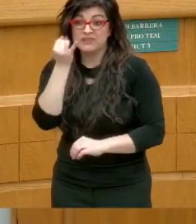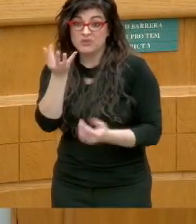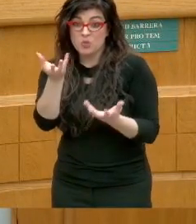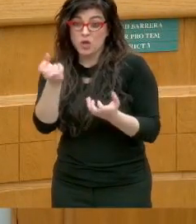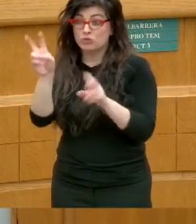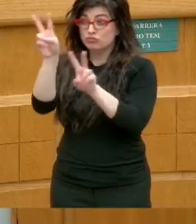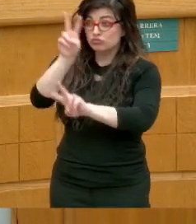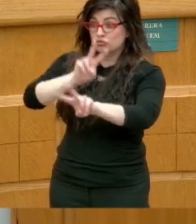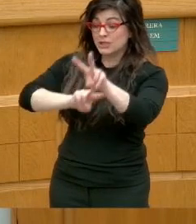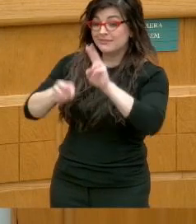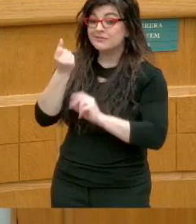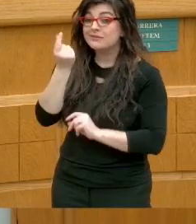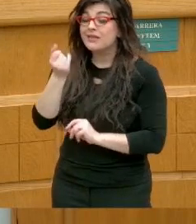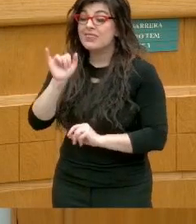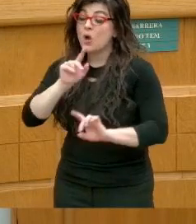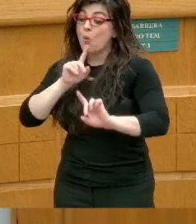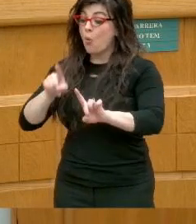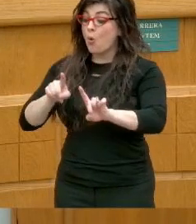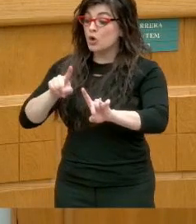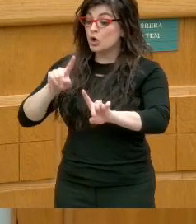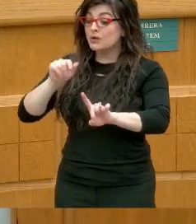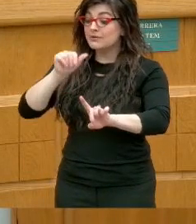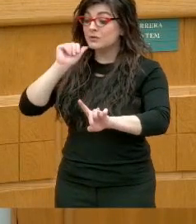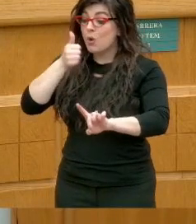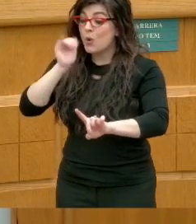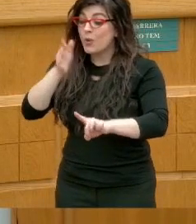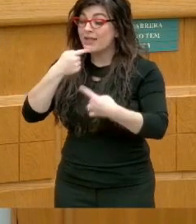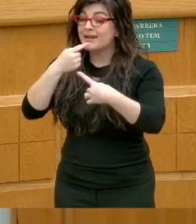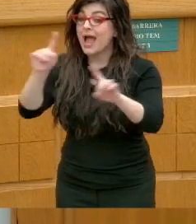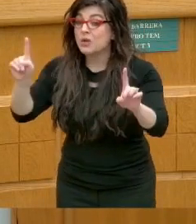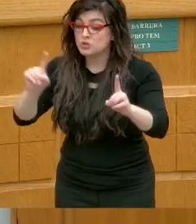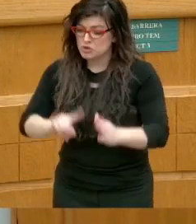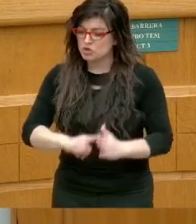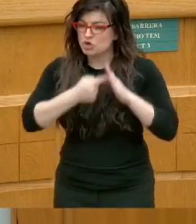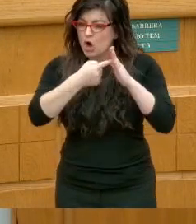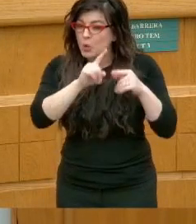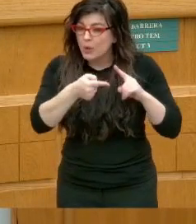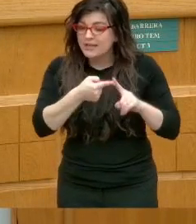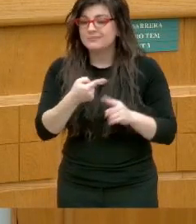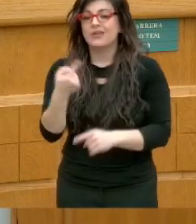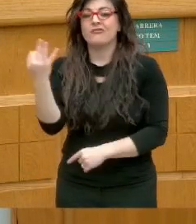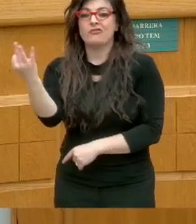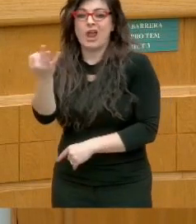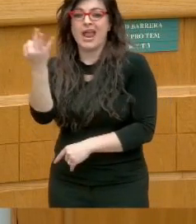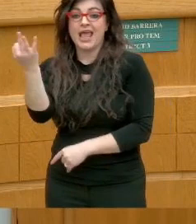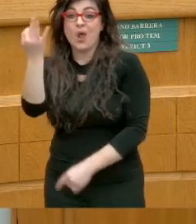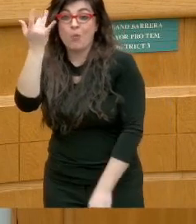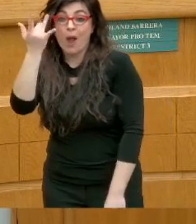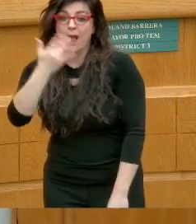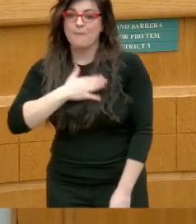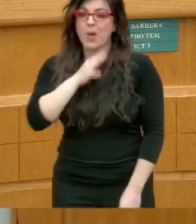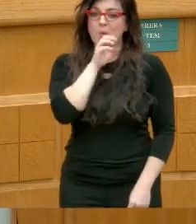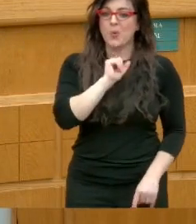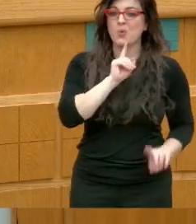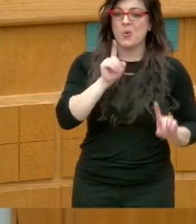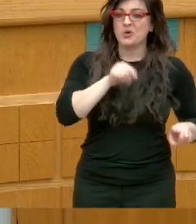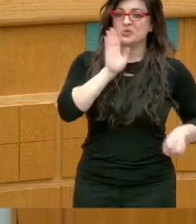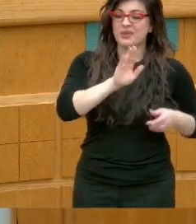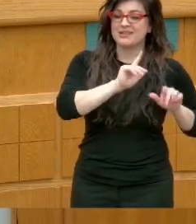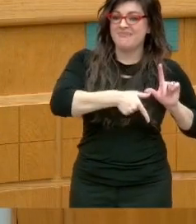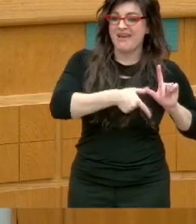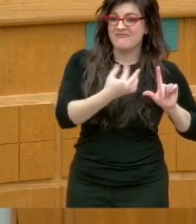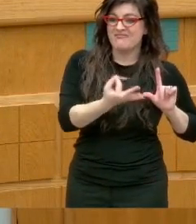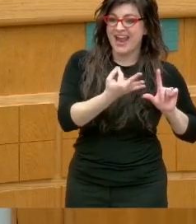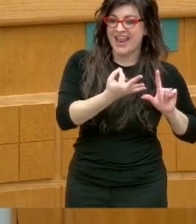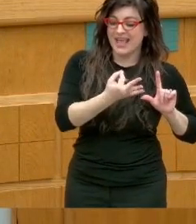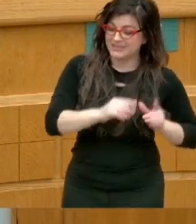effect until Friday when my orders for our stay-at-home expire, which is a perfect timing because